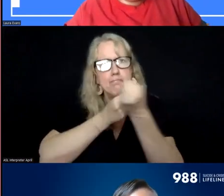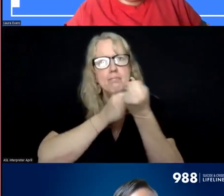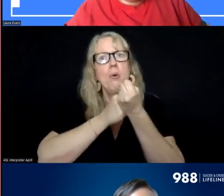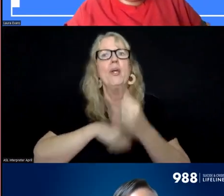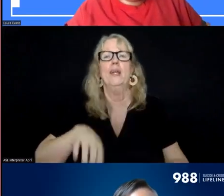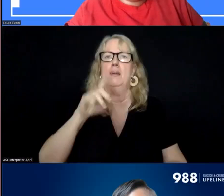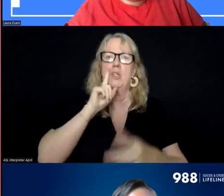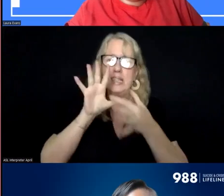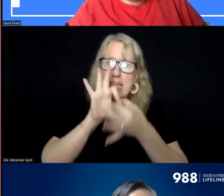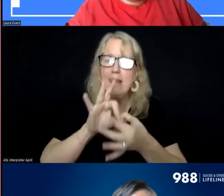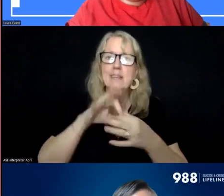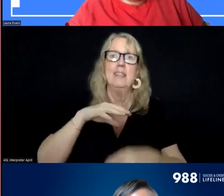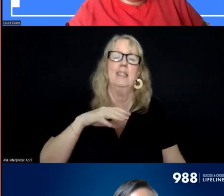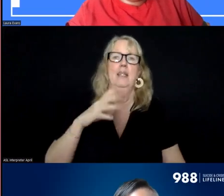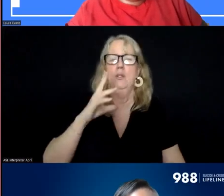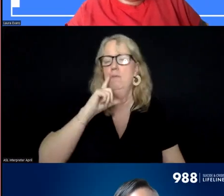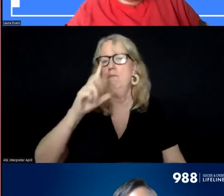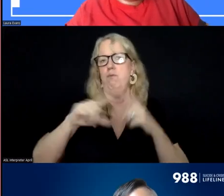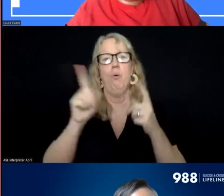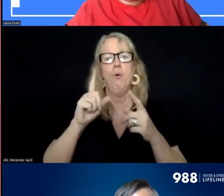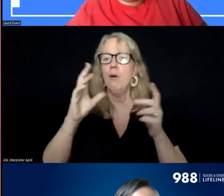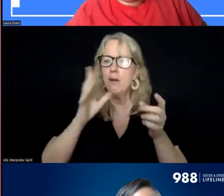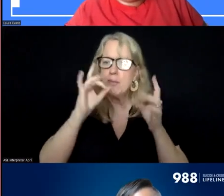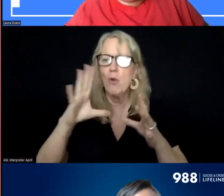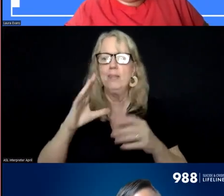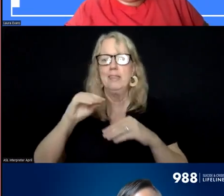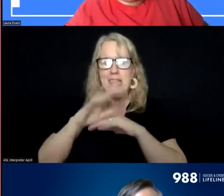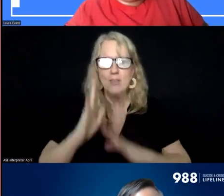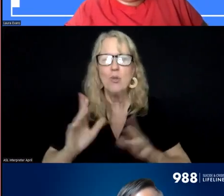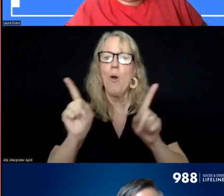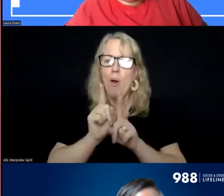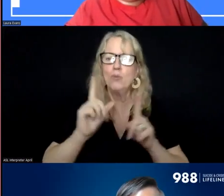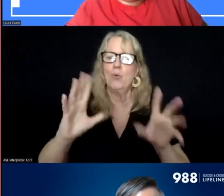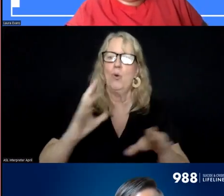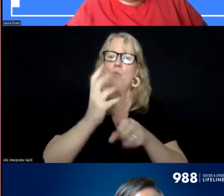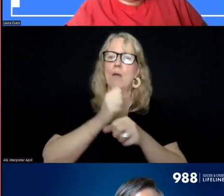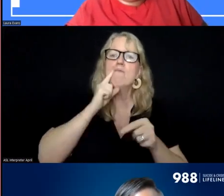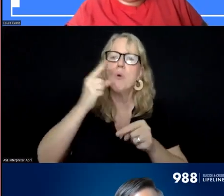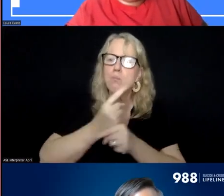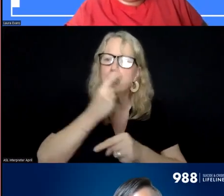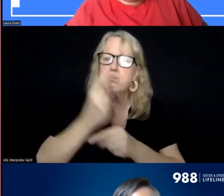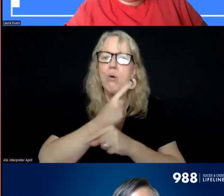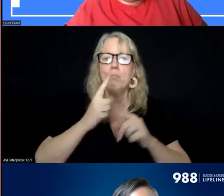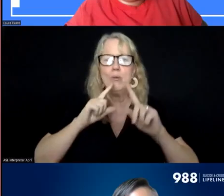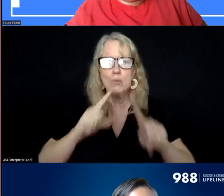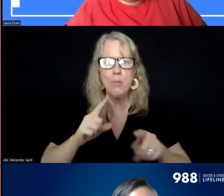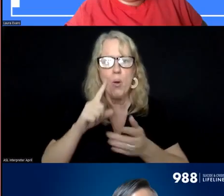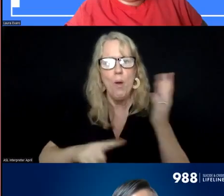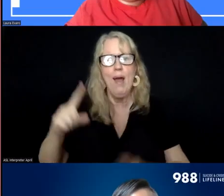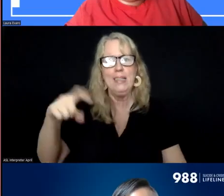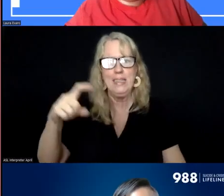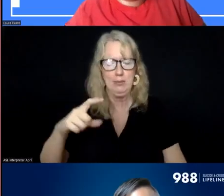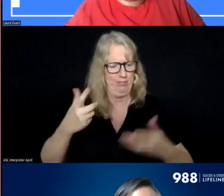get connected to a crisis counselor and then to also receive the appropriate response that you need. And